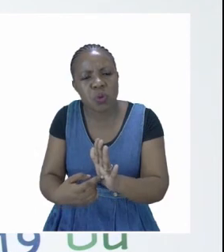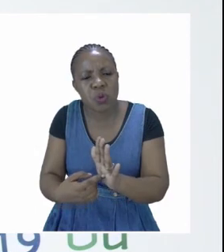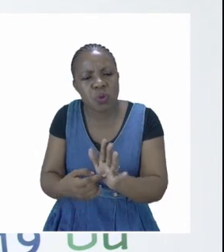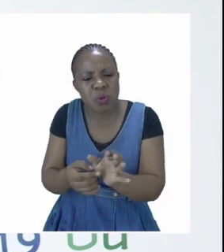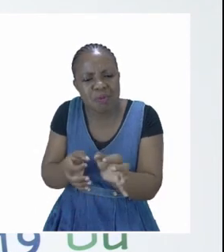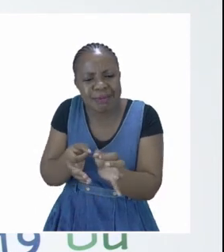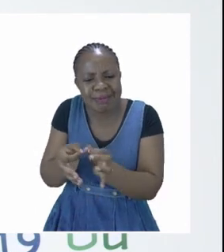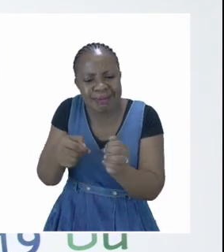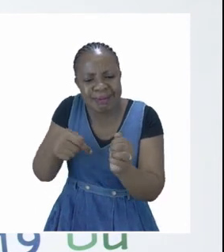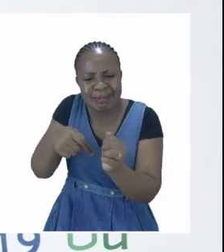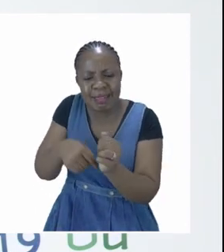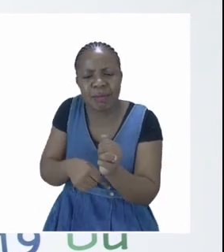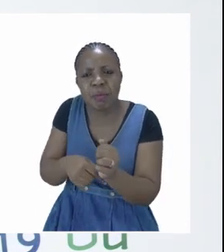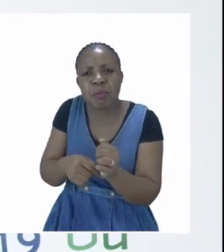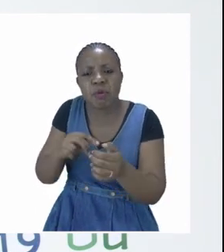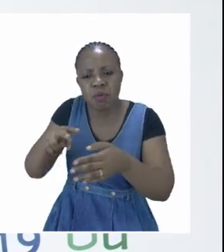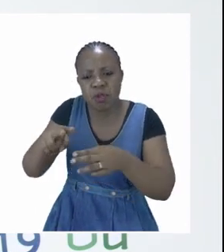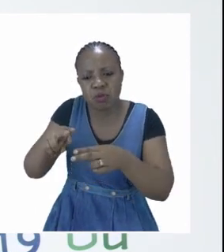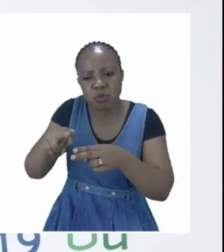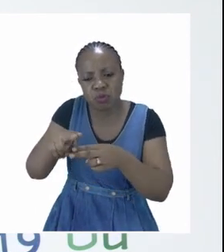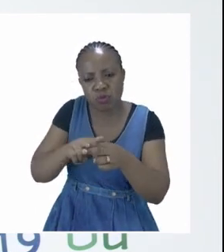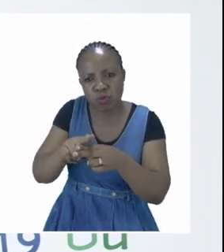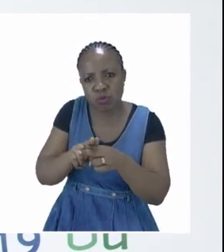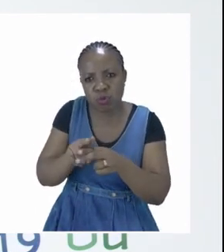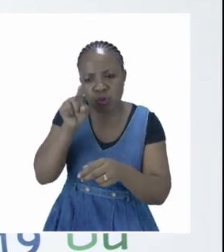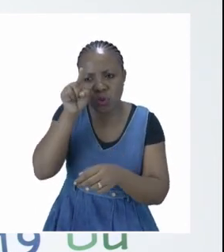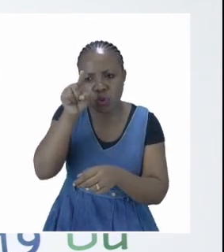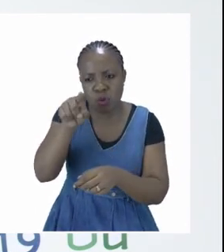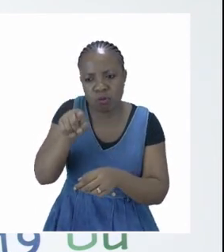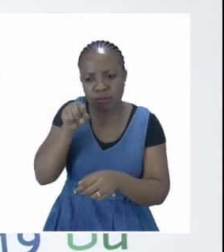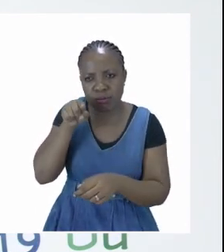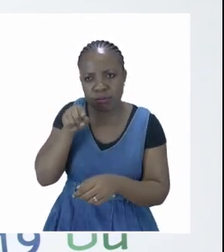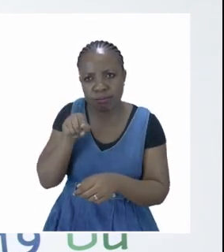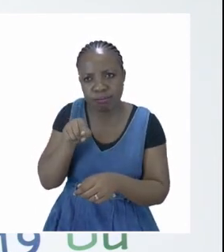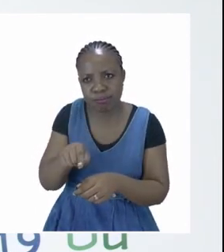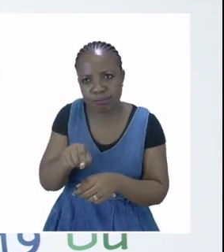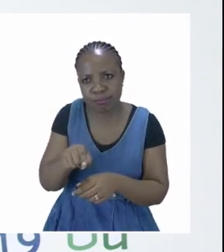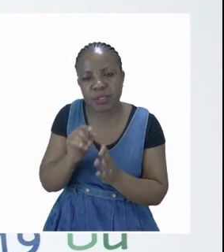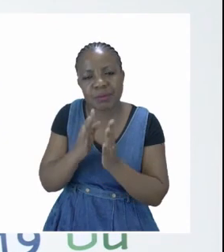an exclamation mark. Please